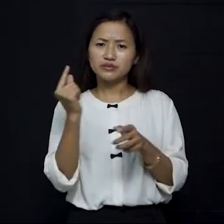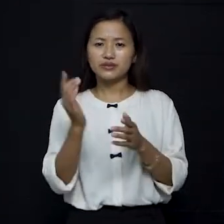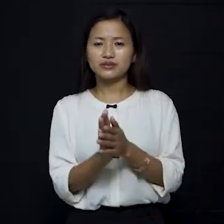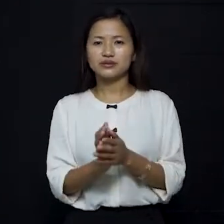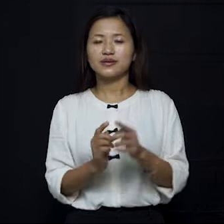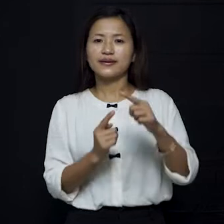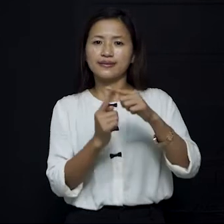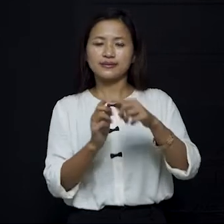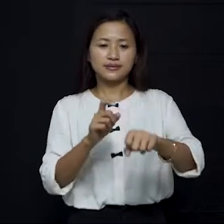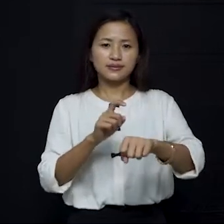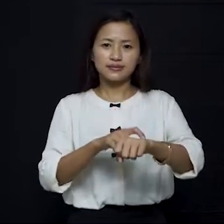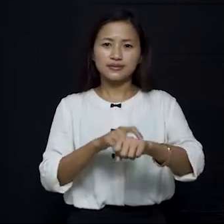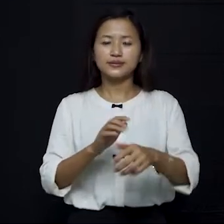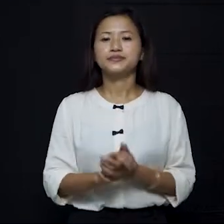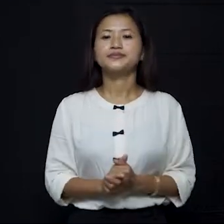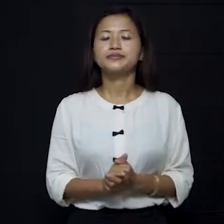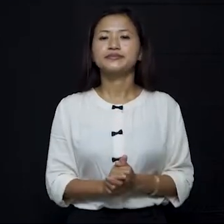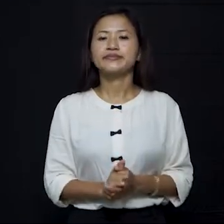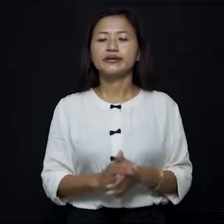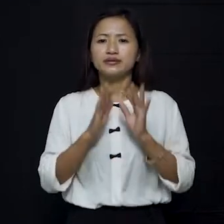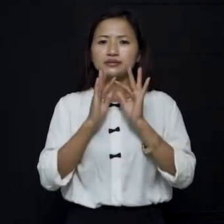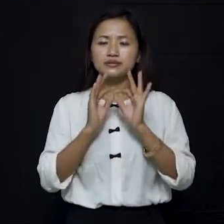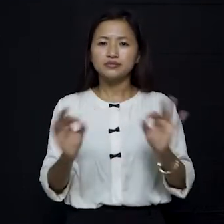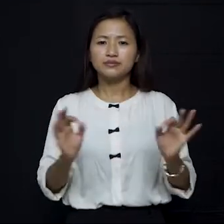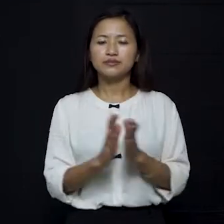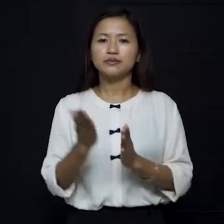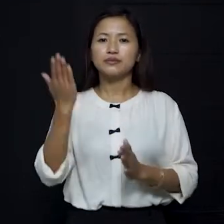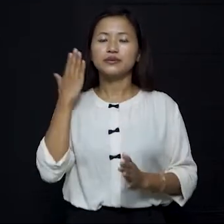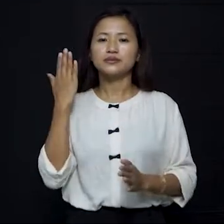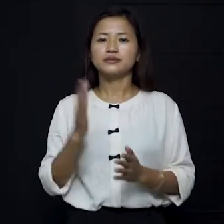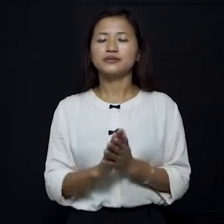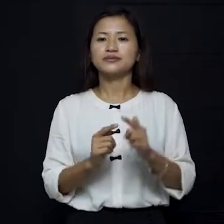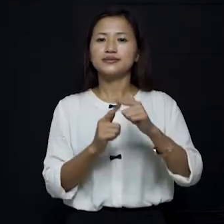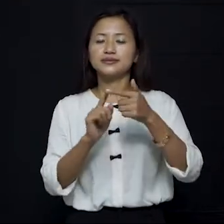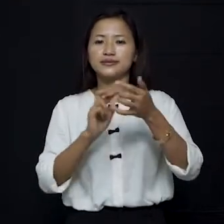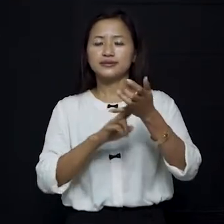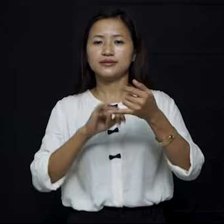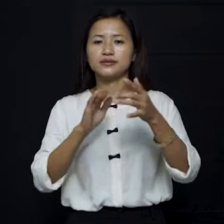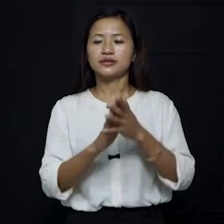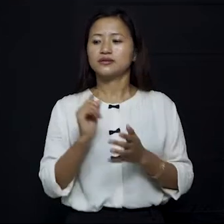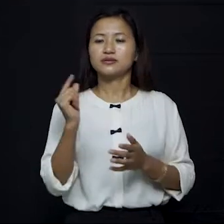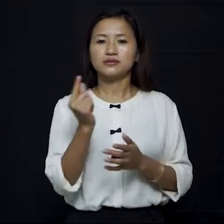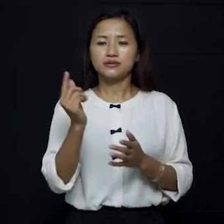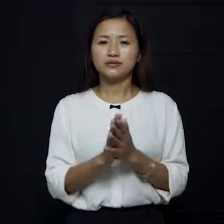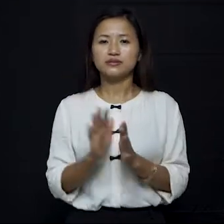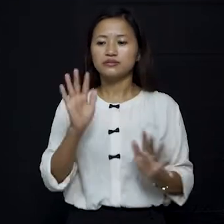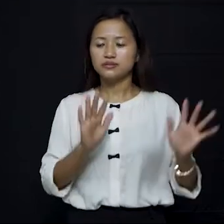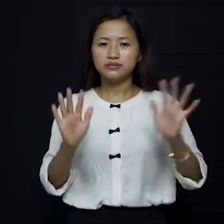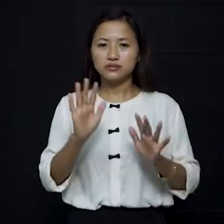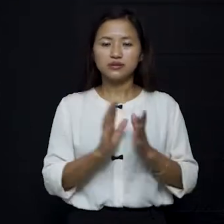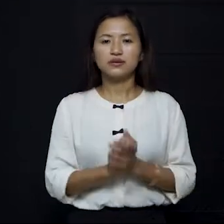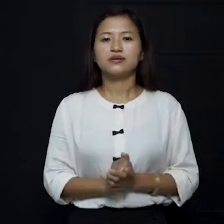in a past tense, we know that simple past tense is used to denote an action that has already completed